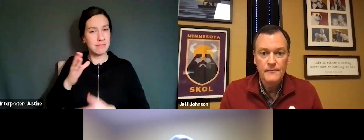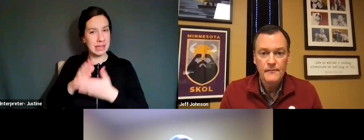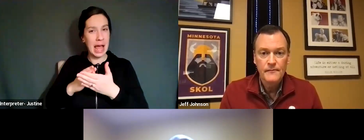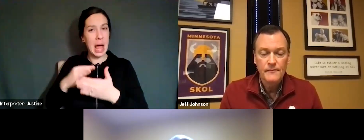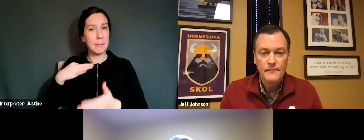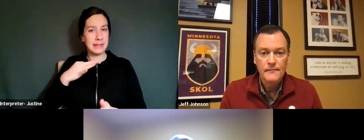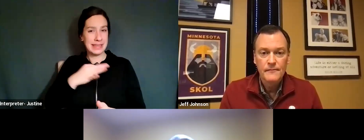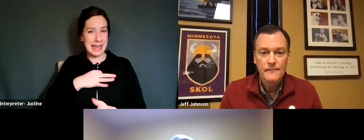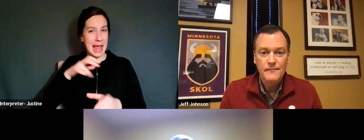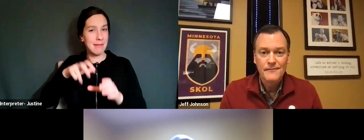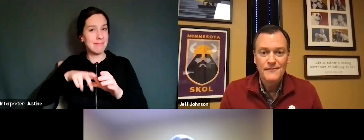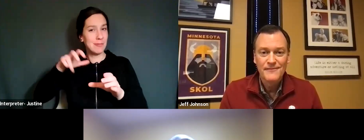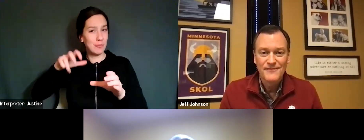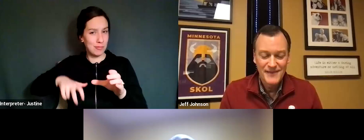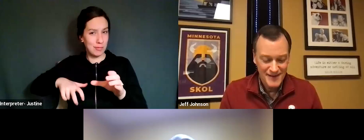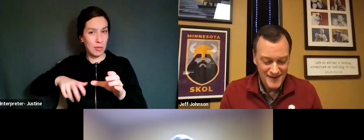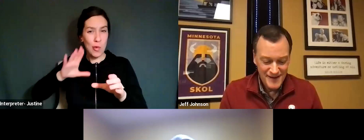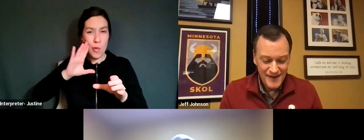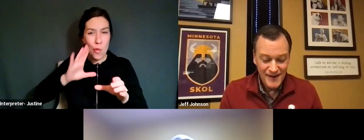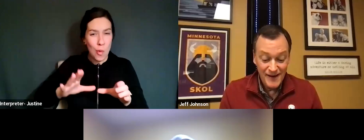these fabulous employees?